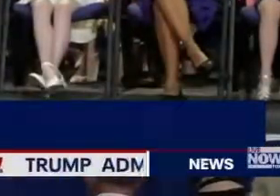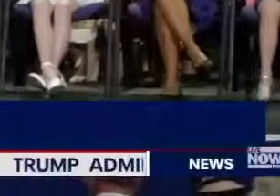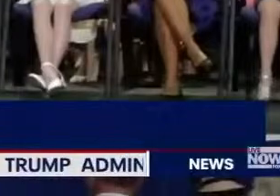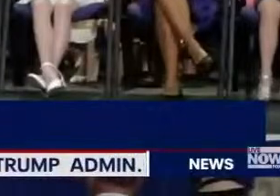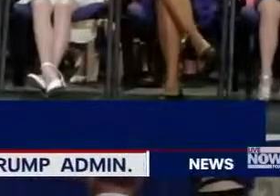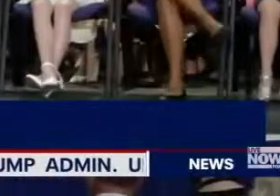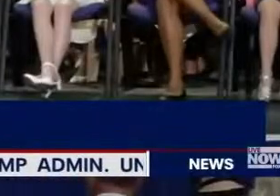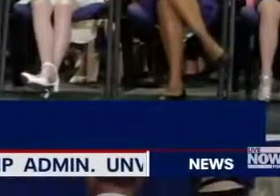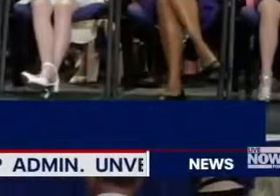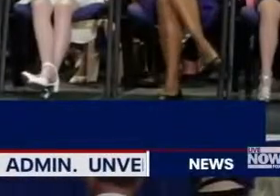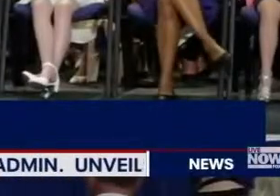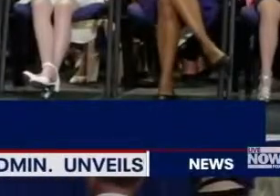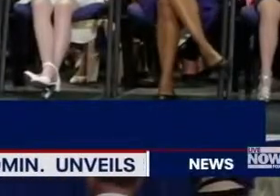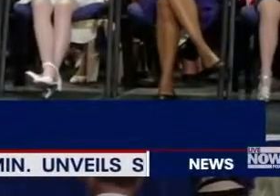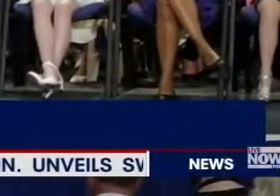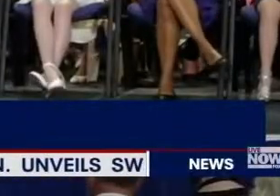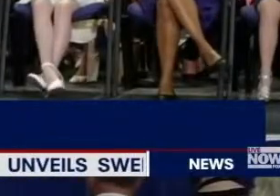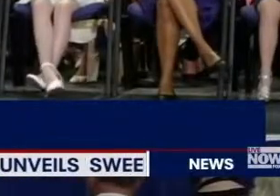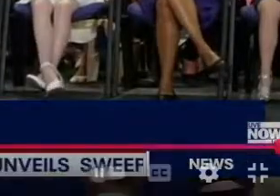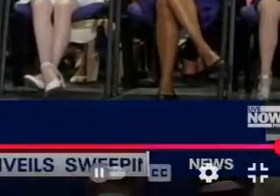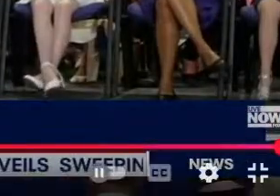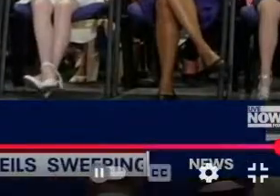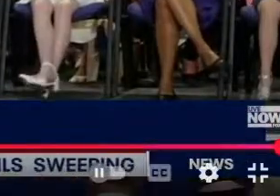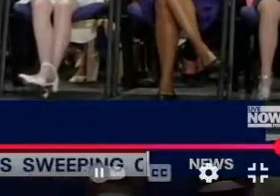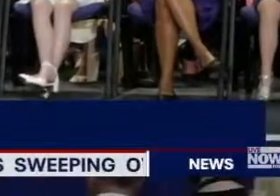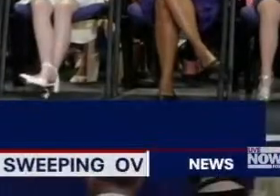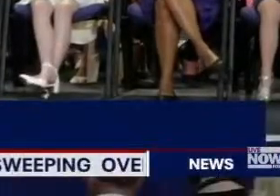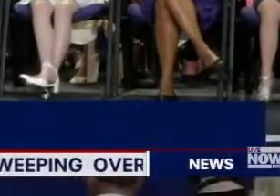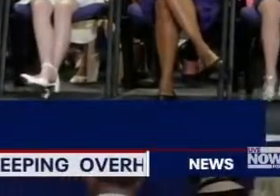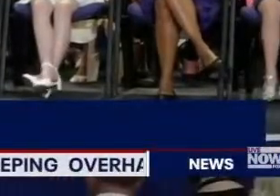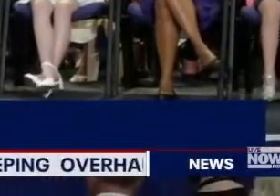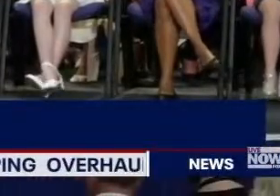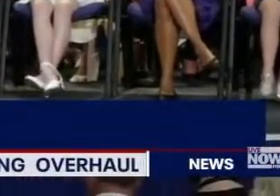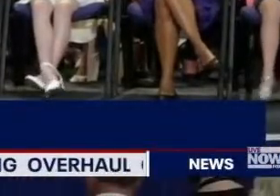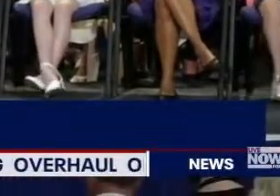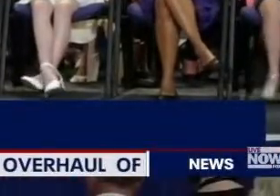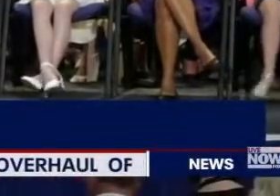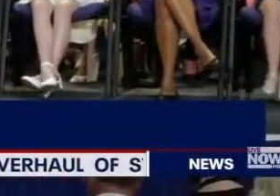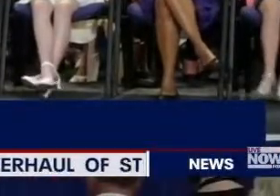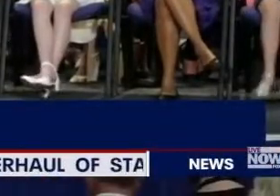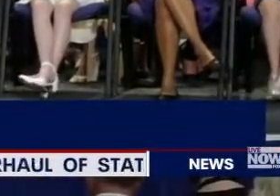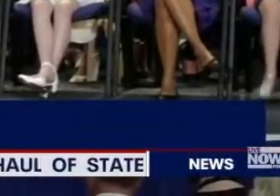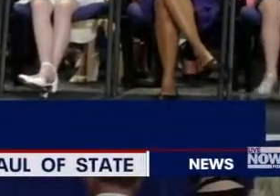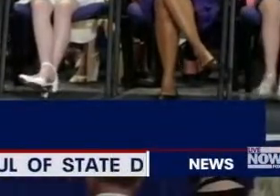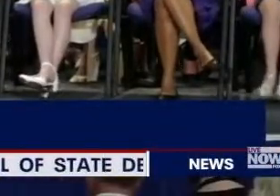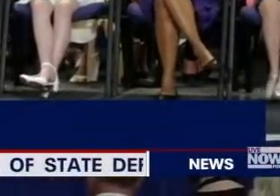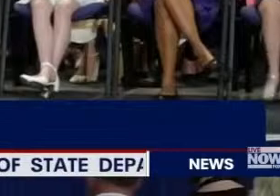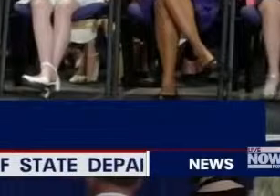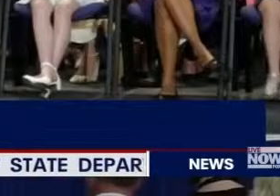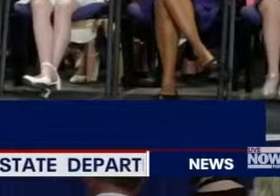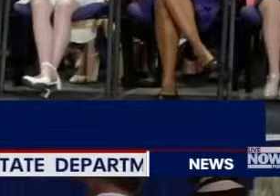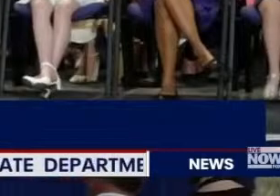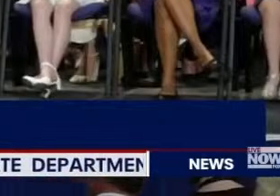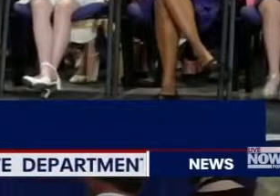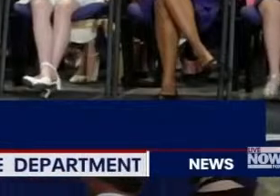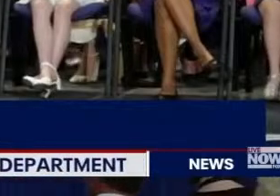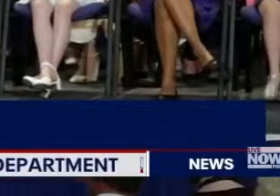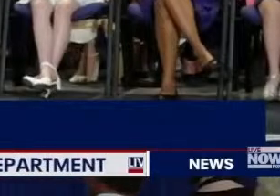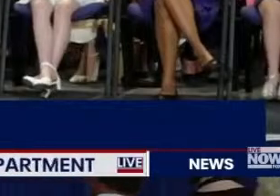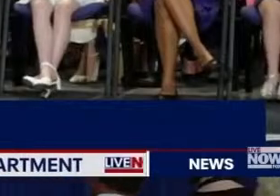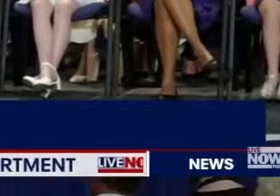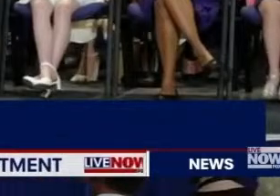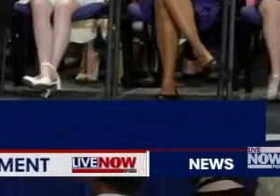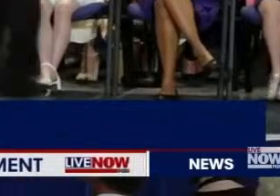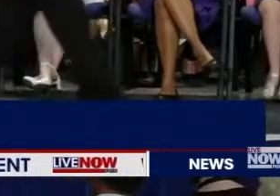As you can see on the screen, they are getting ready. And at any time, this press conference